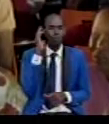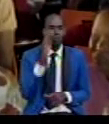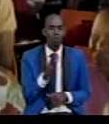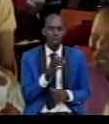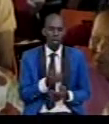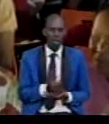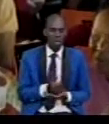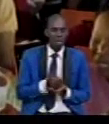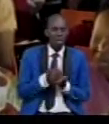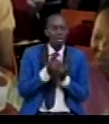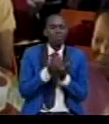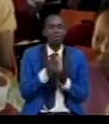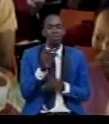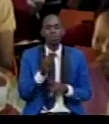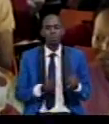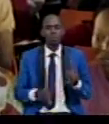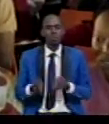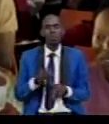pastor pray,